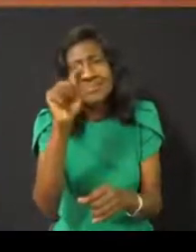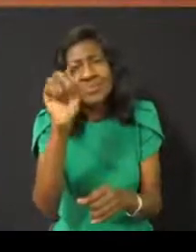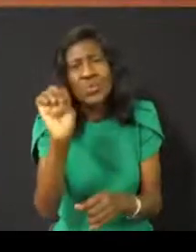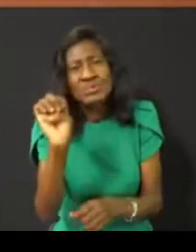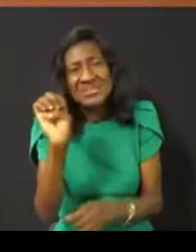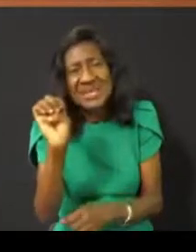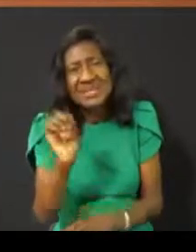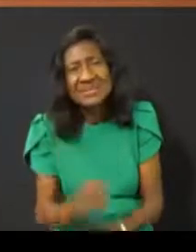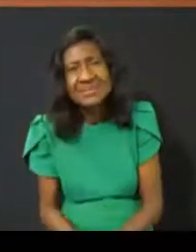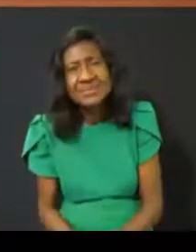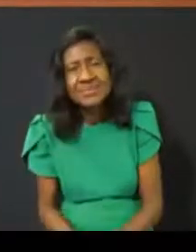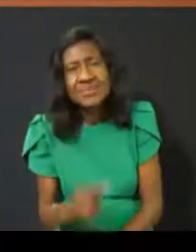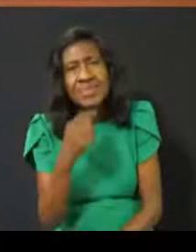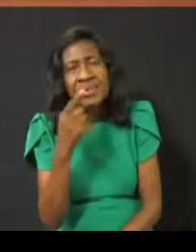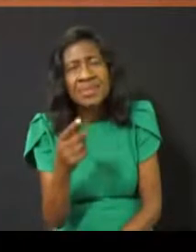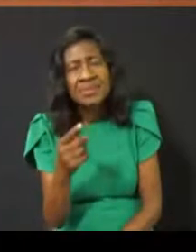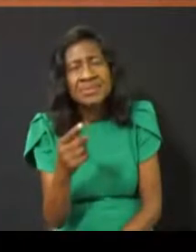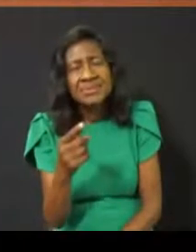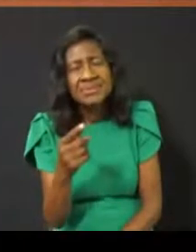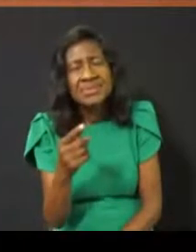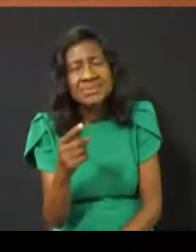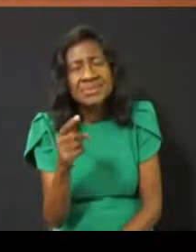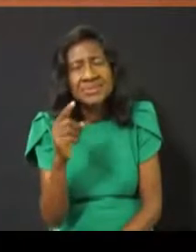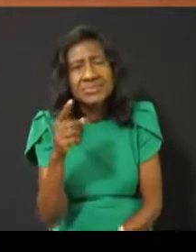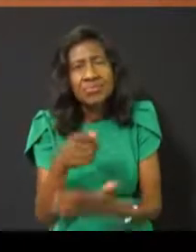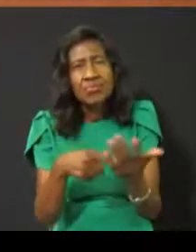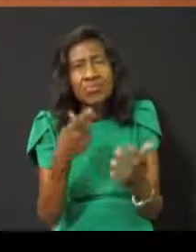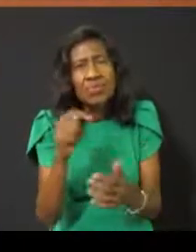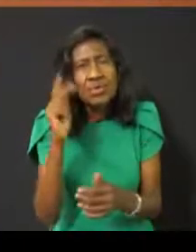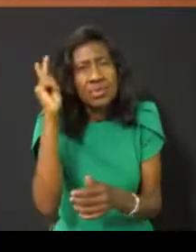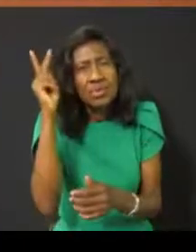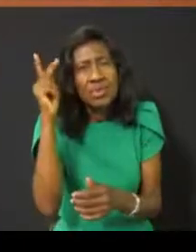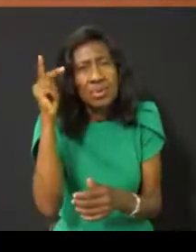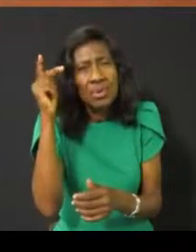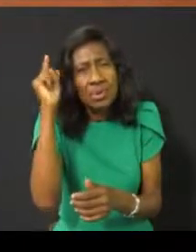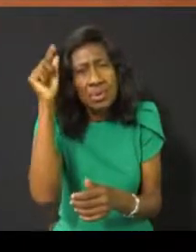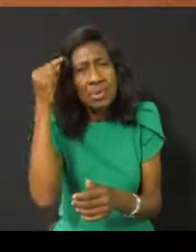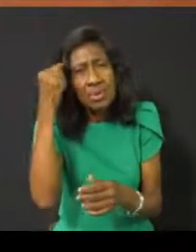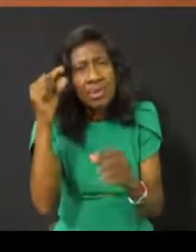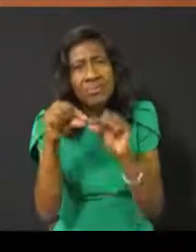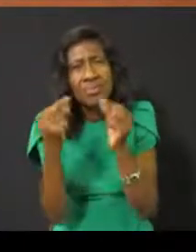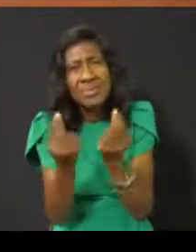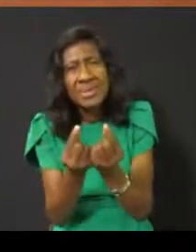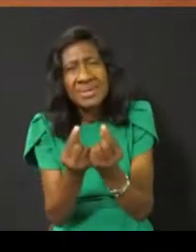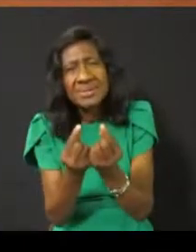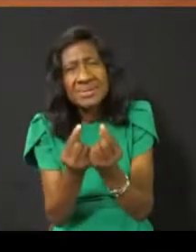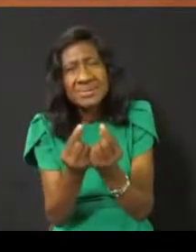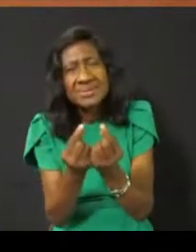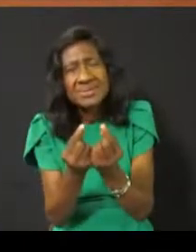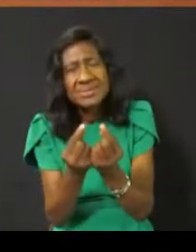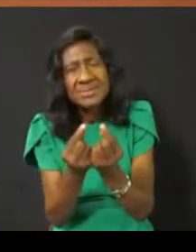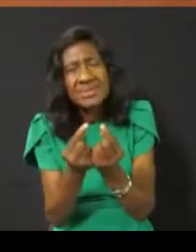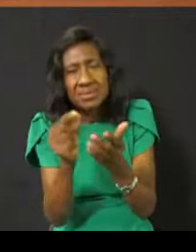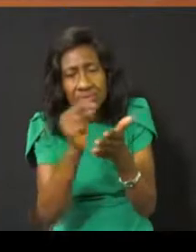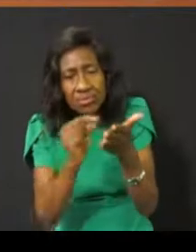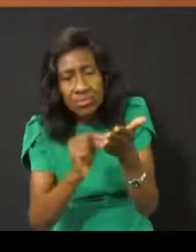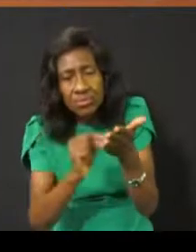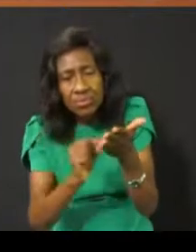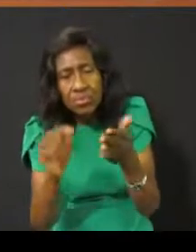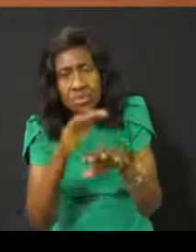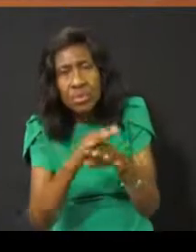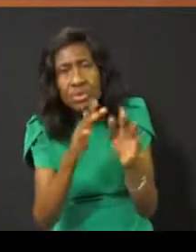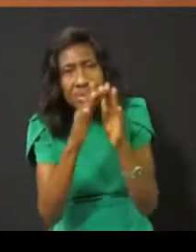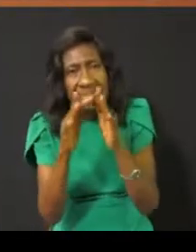April. What the Premier published, or what the government published a few months ago, is largely what